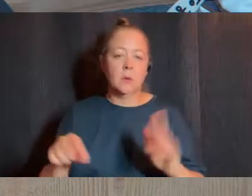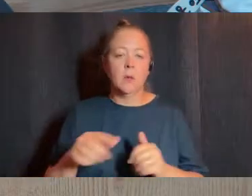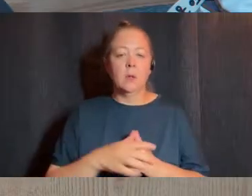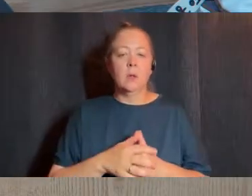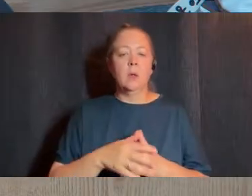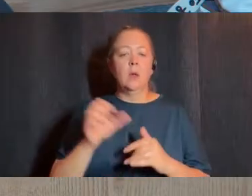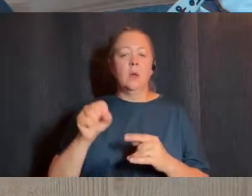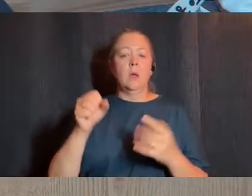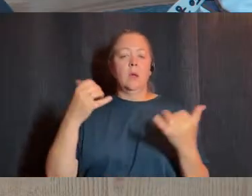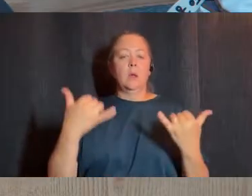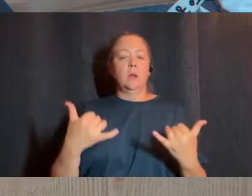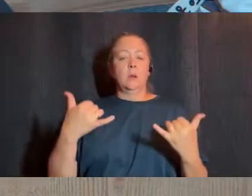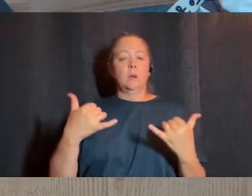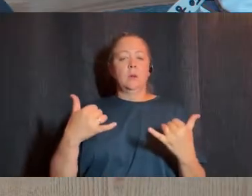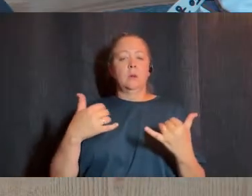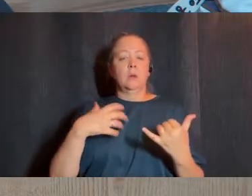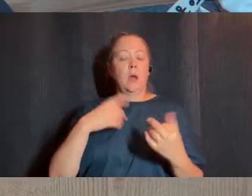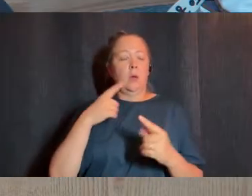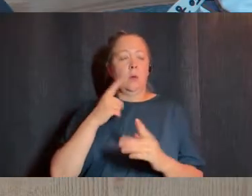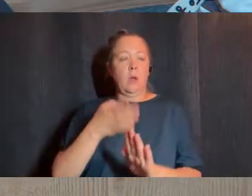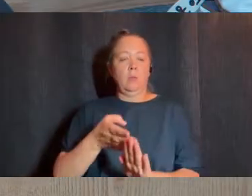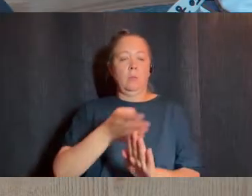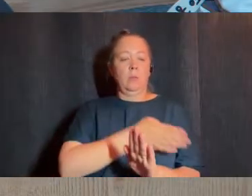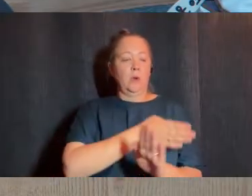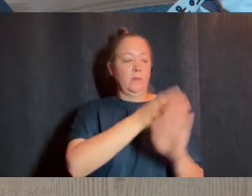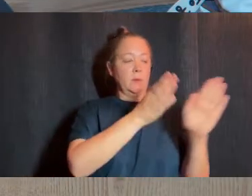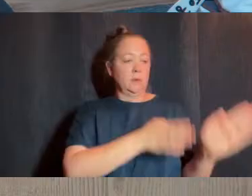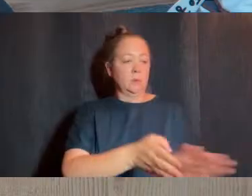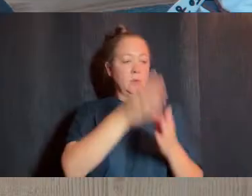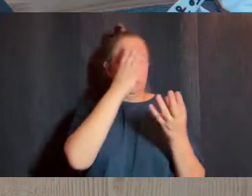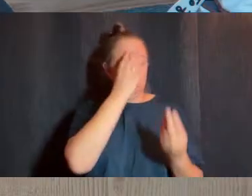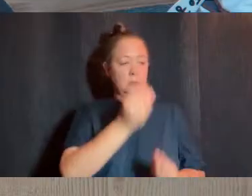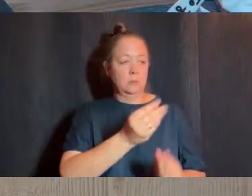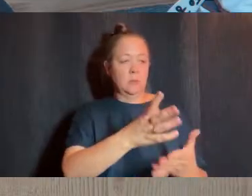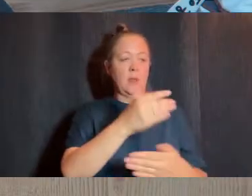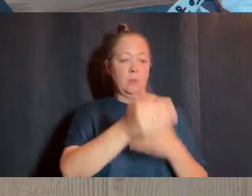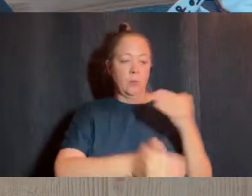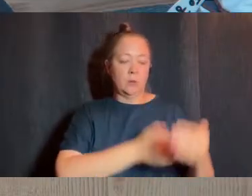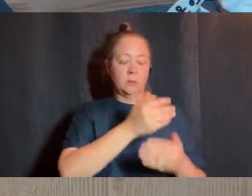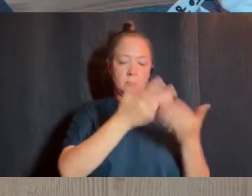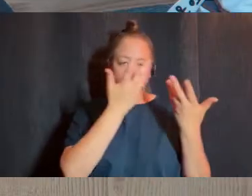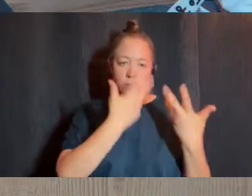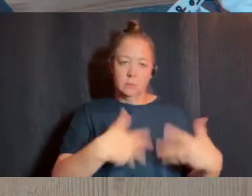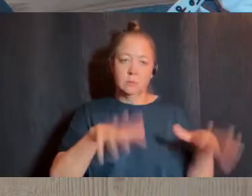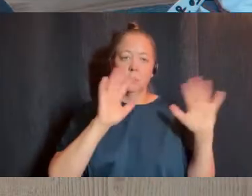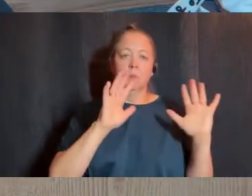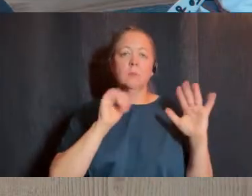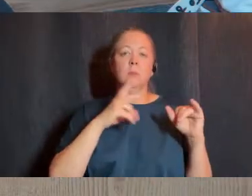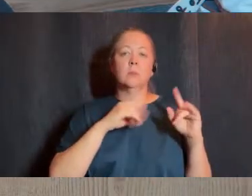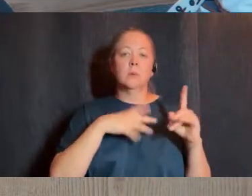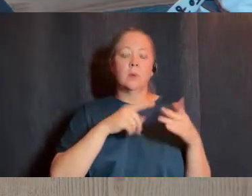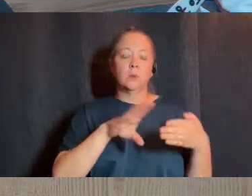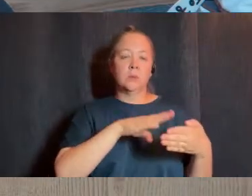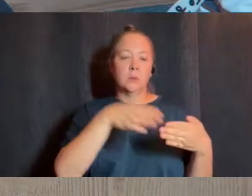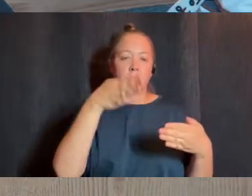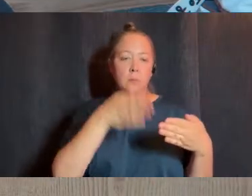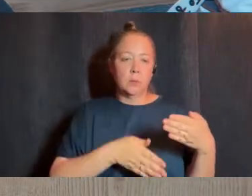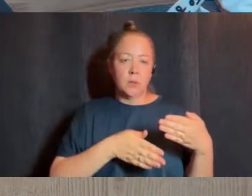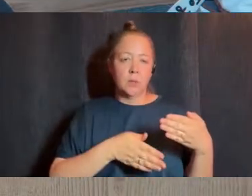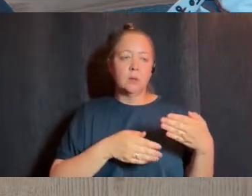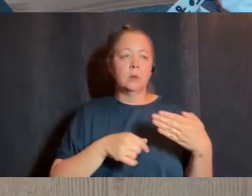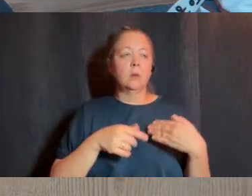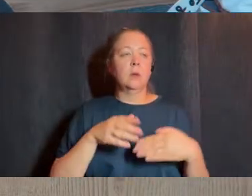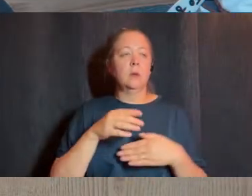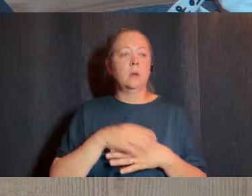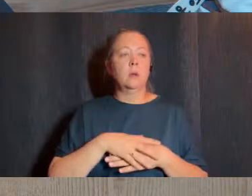does not represent a conflict. That process is complete. Repeating the claim that there is a conflict does not